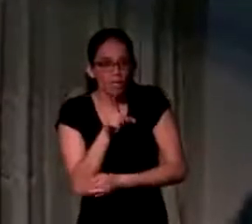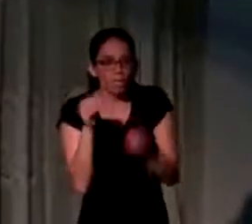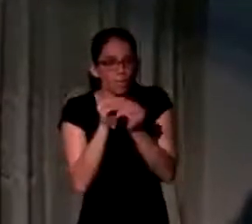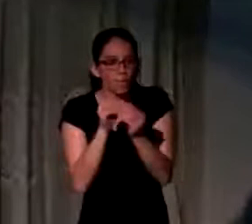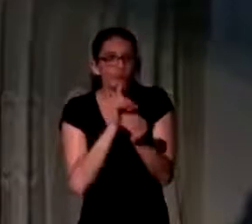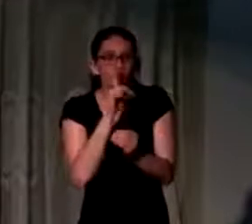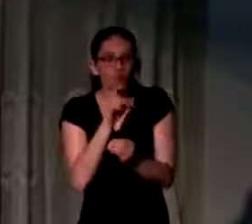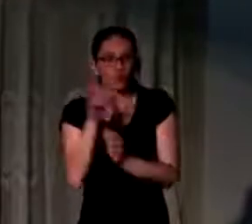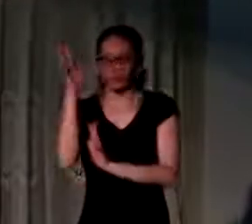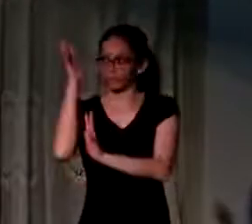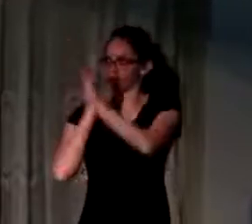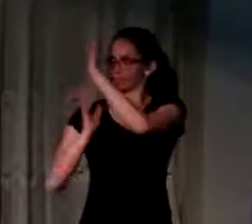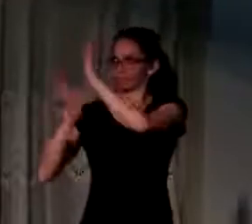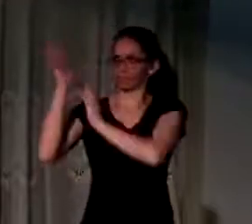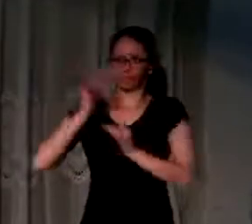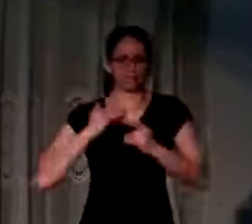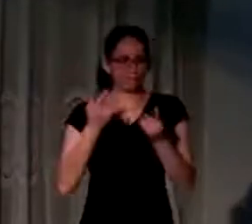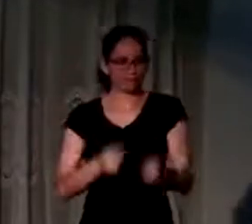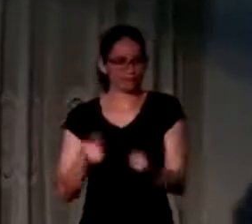of ancient history.